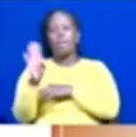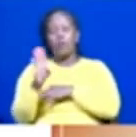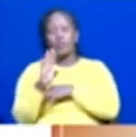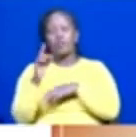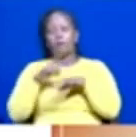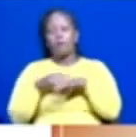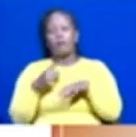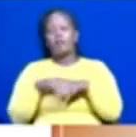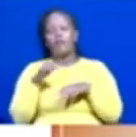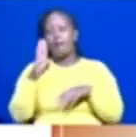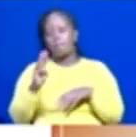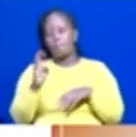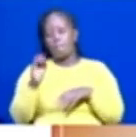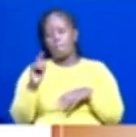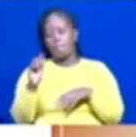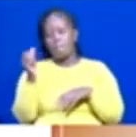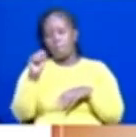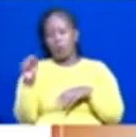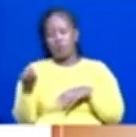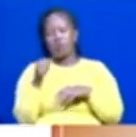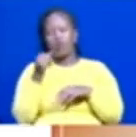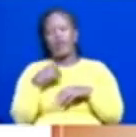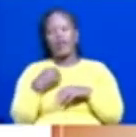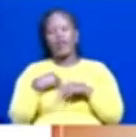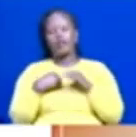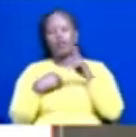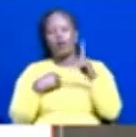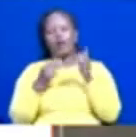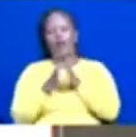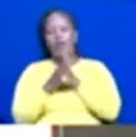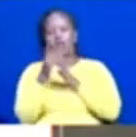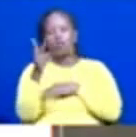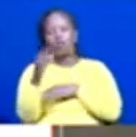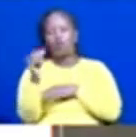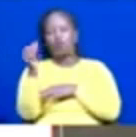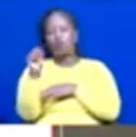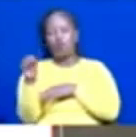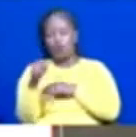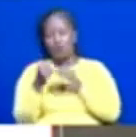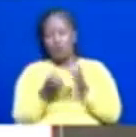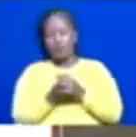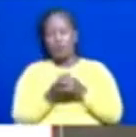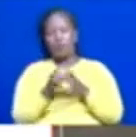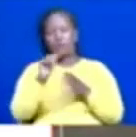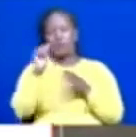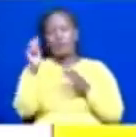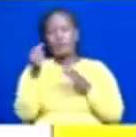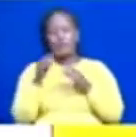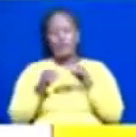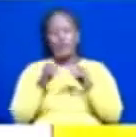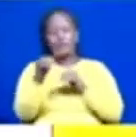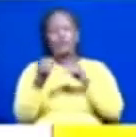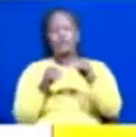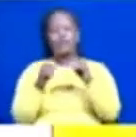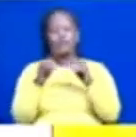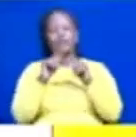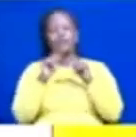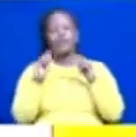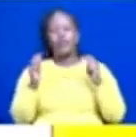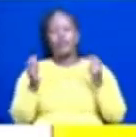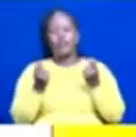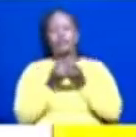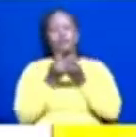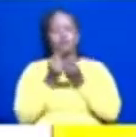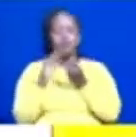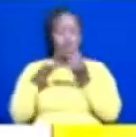2 medals, 1 gold, and a silver. The Kenyan chess team to the Africa Youth Championship